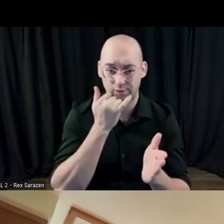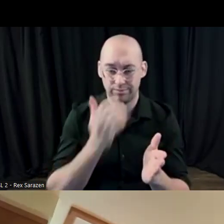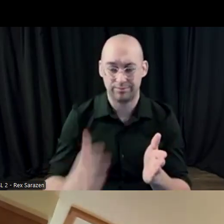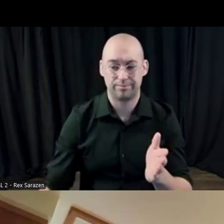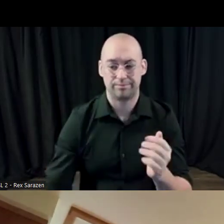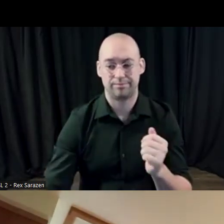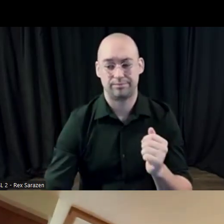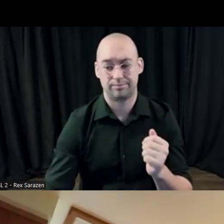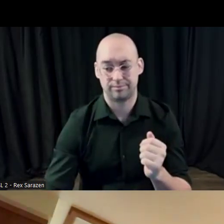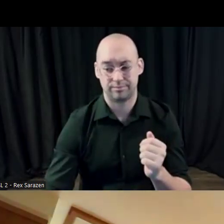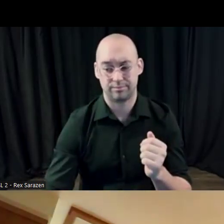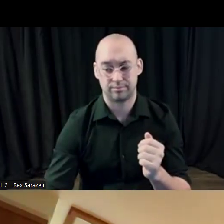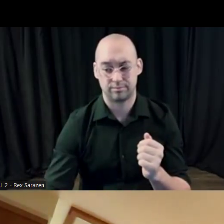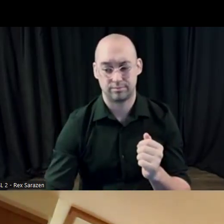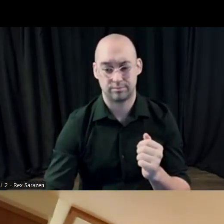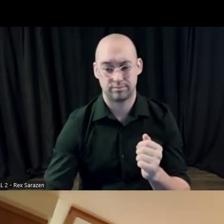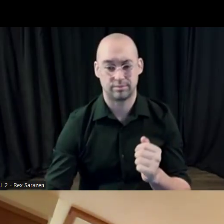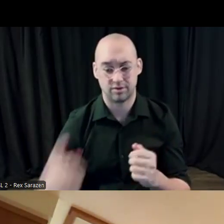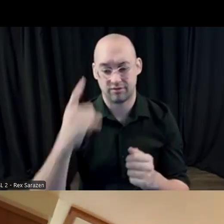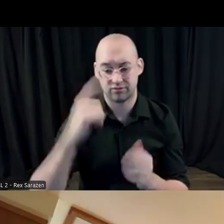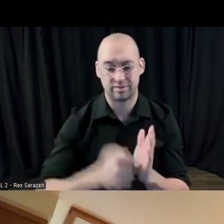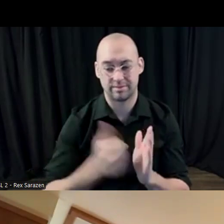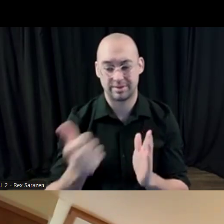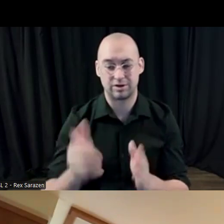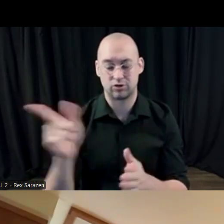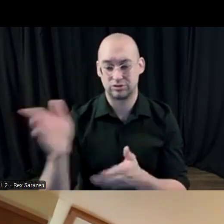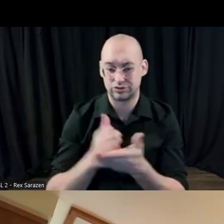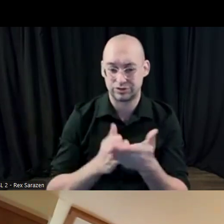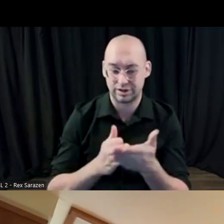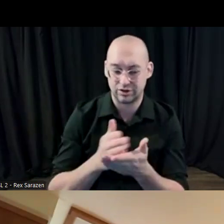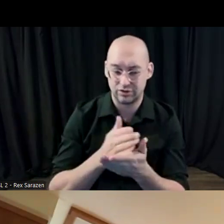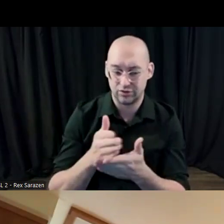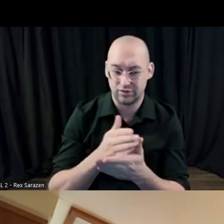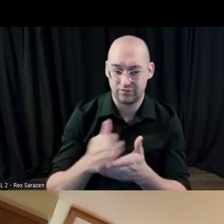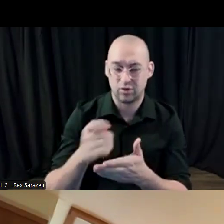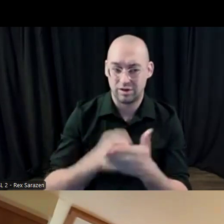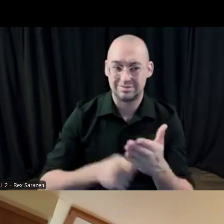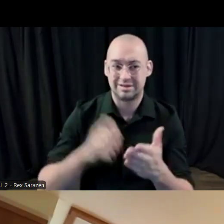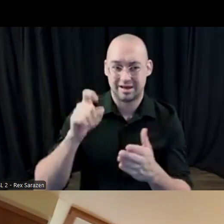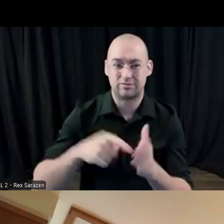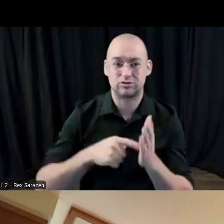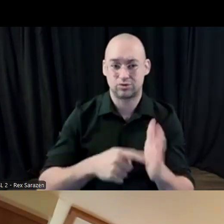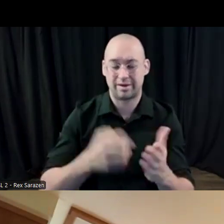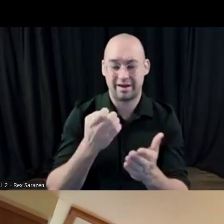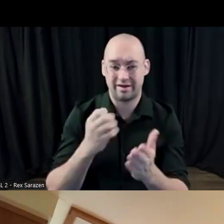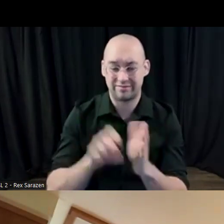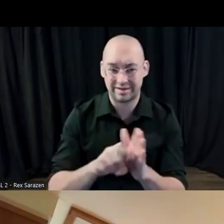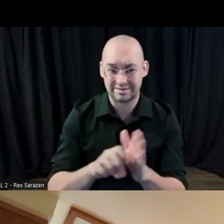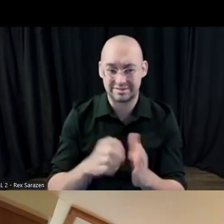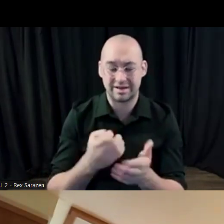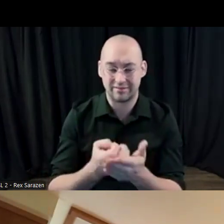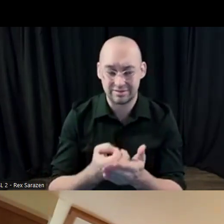eliminate her share of costs, she must provide evidence of deductible expenses, such as